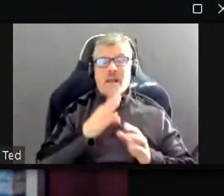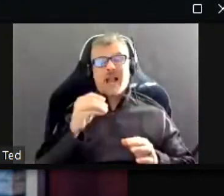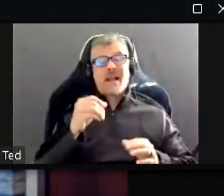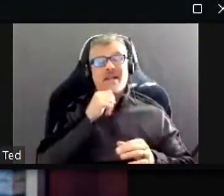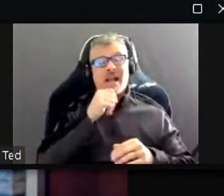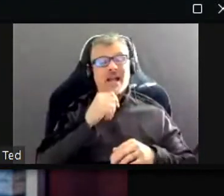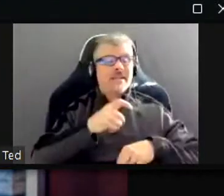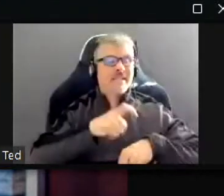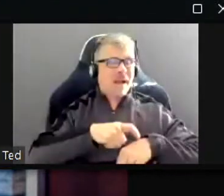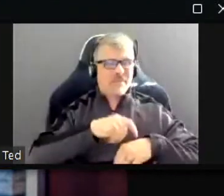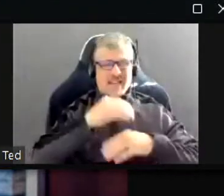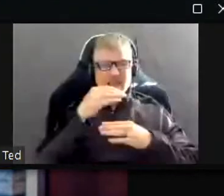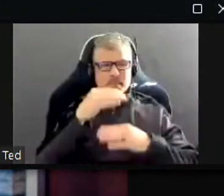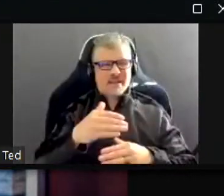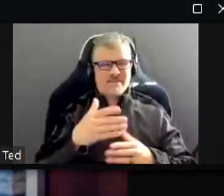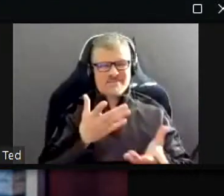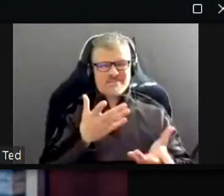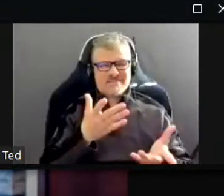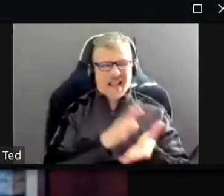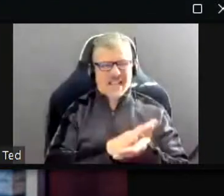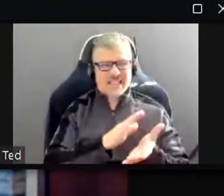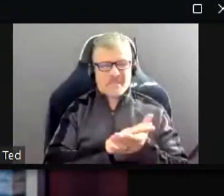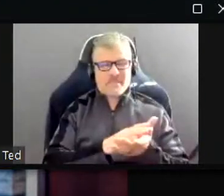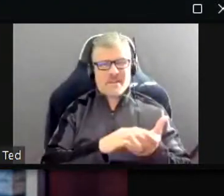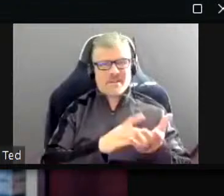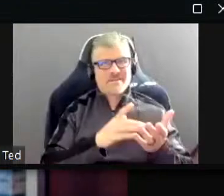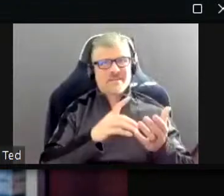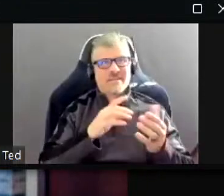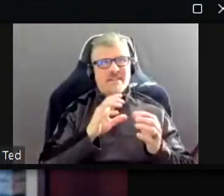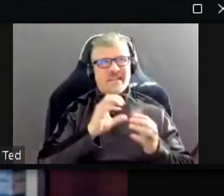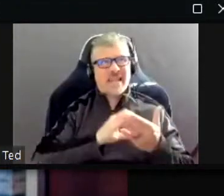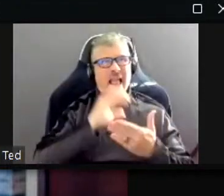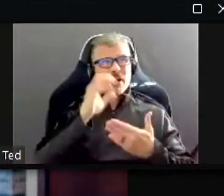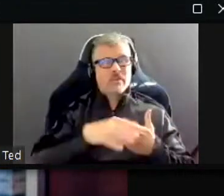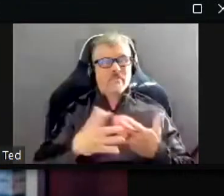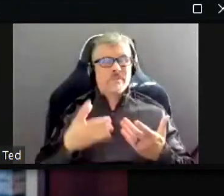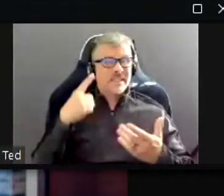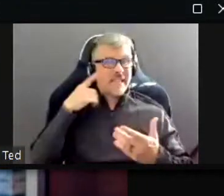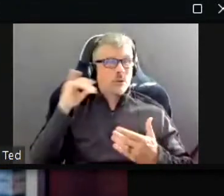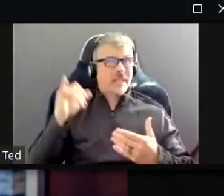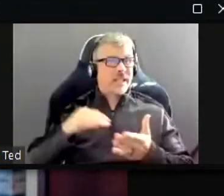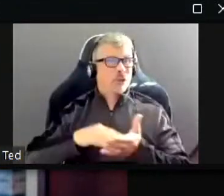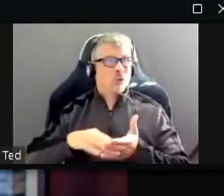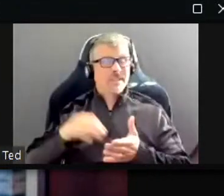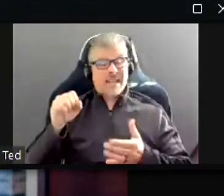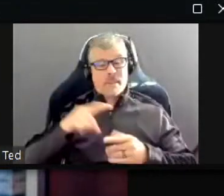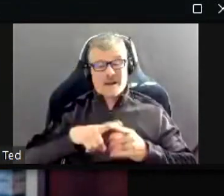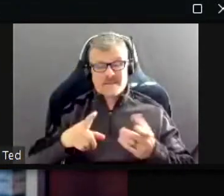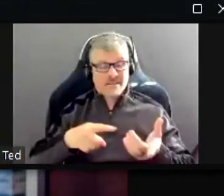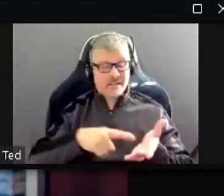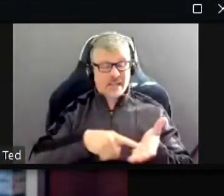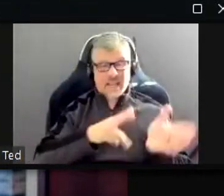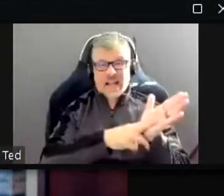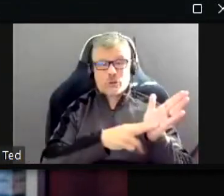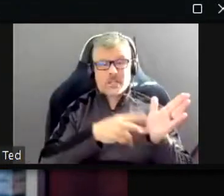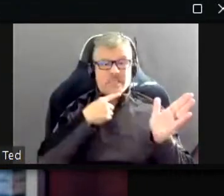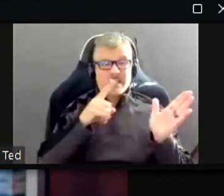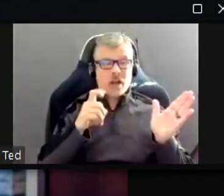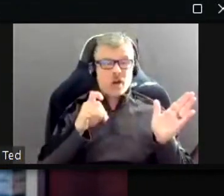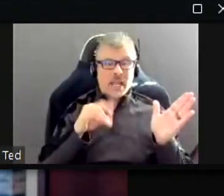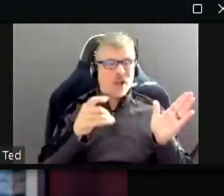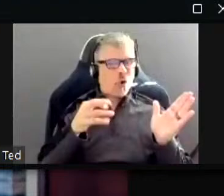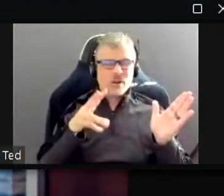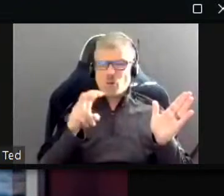calendar. Those are reasons. They sound like excuses, but they are. Contractually, you have 180 days or 200